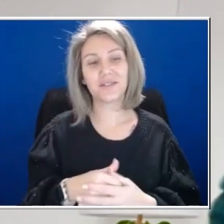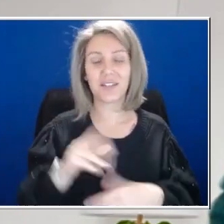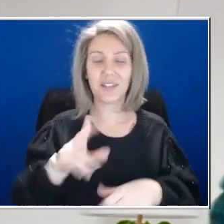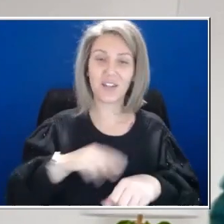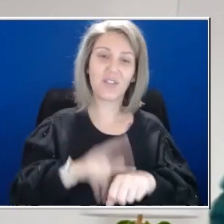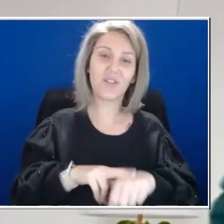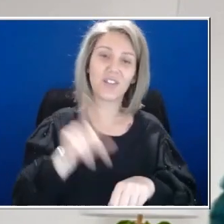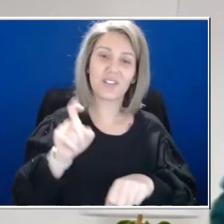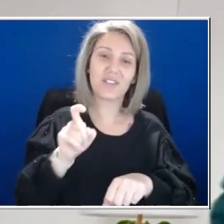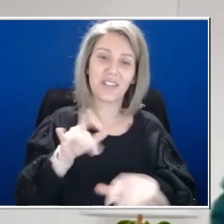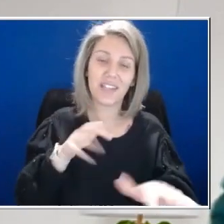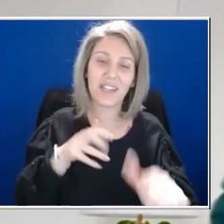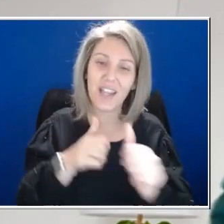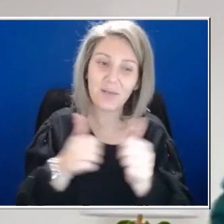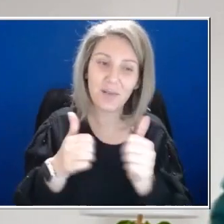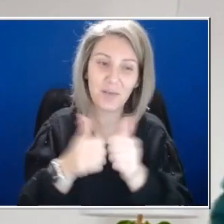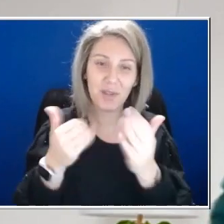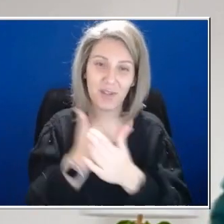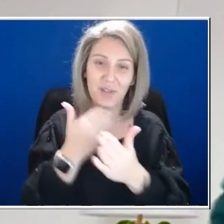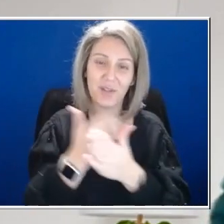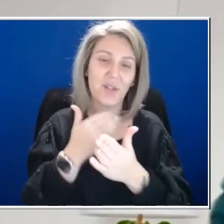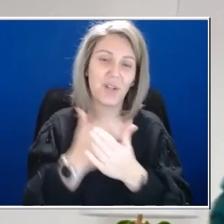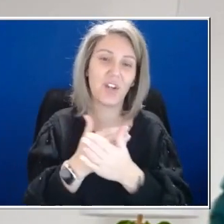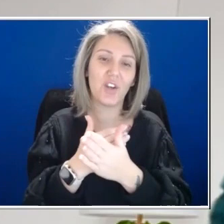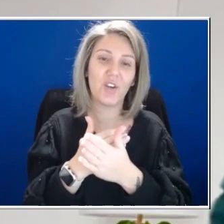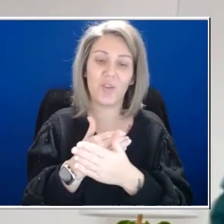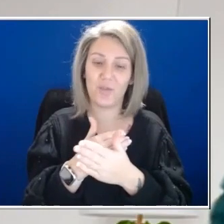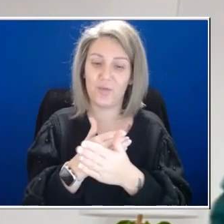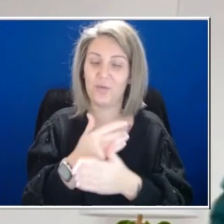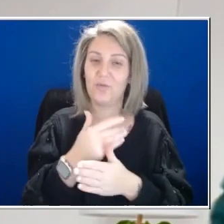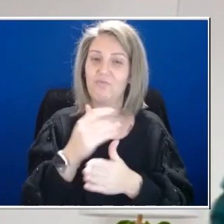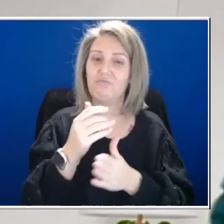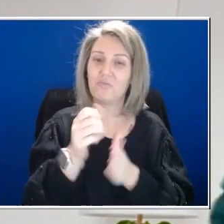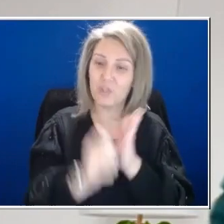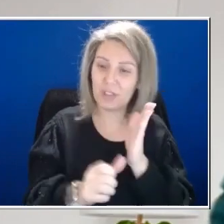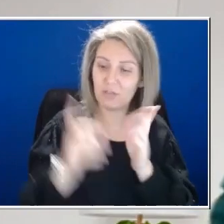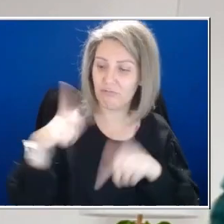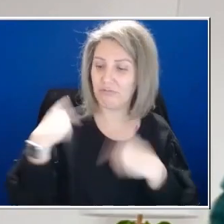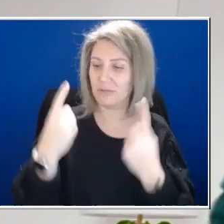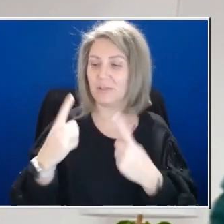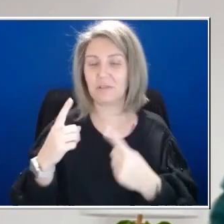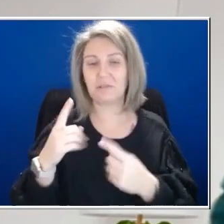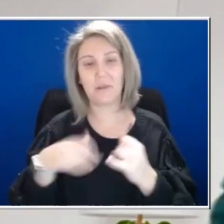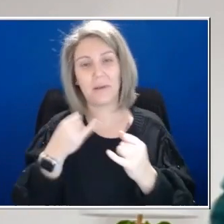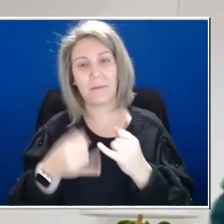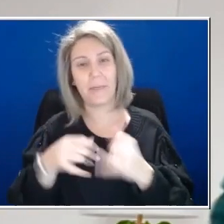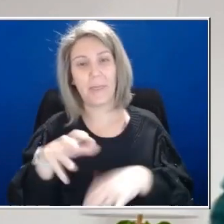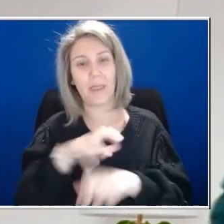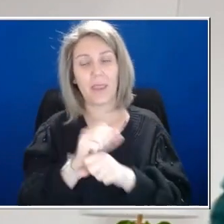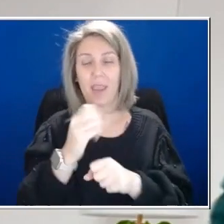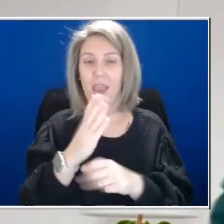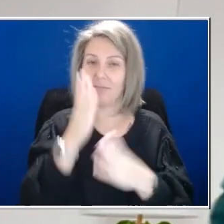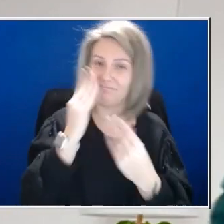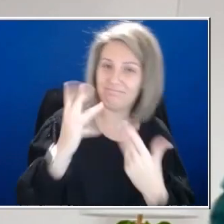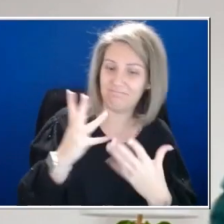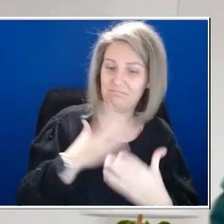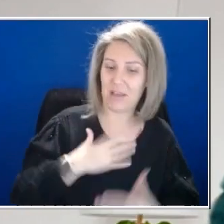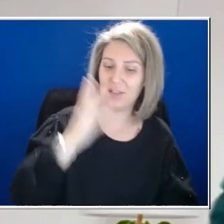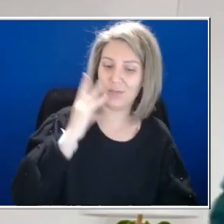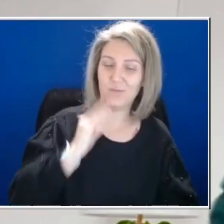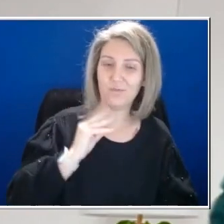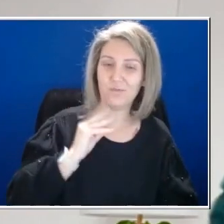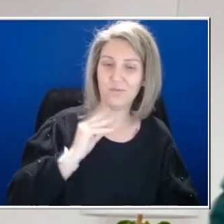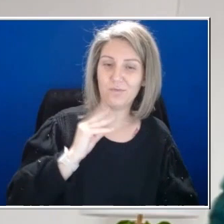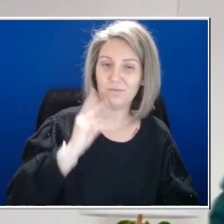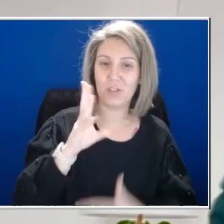update them on any new procedures that you had since your last appointment. And so I just went ahead and I shared my story. I shared what had happened and the